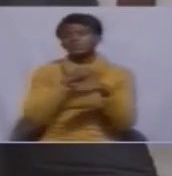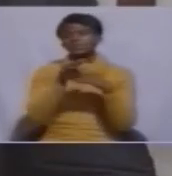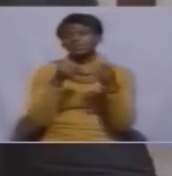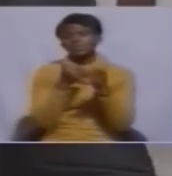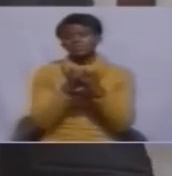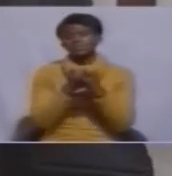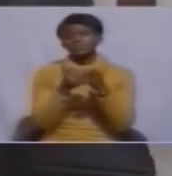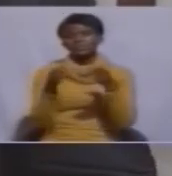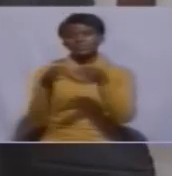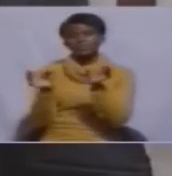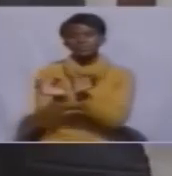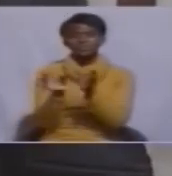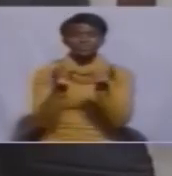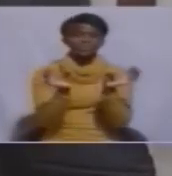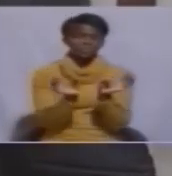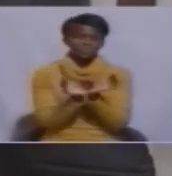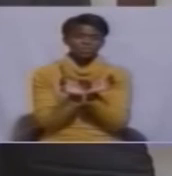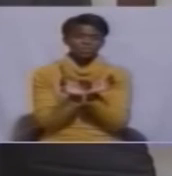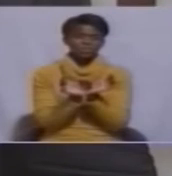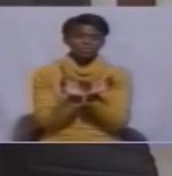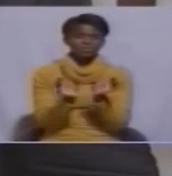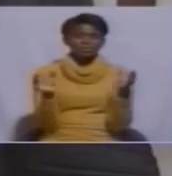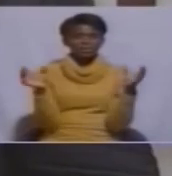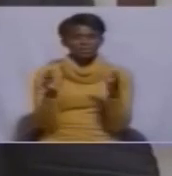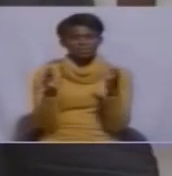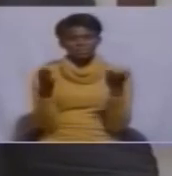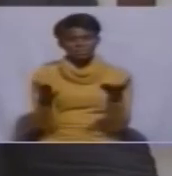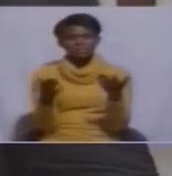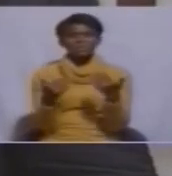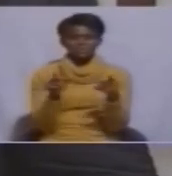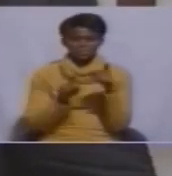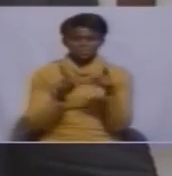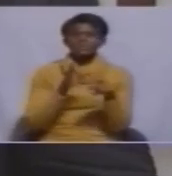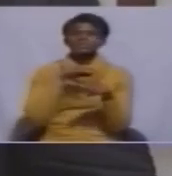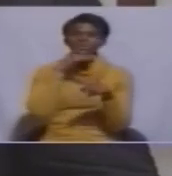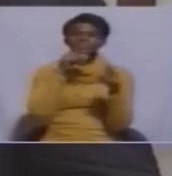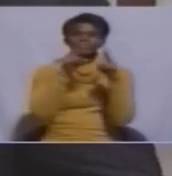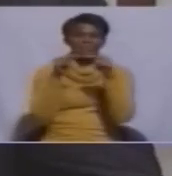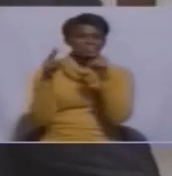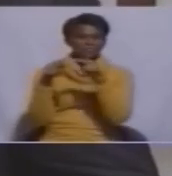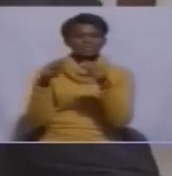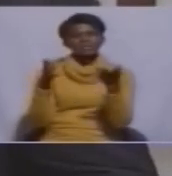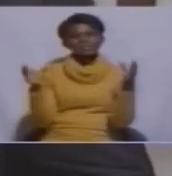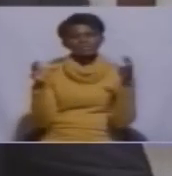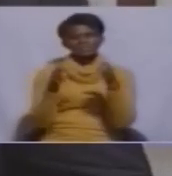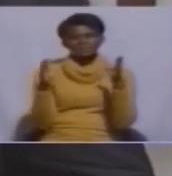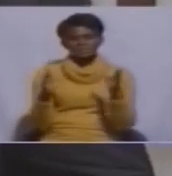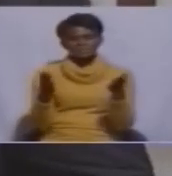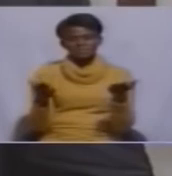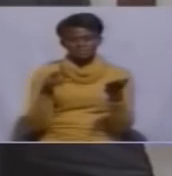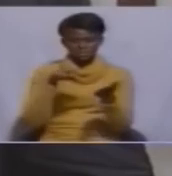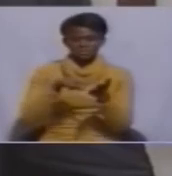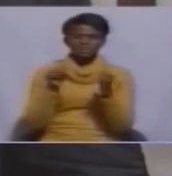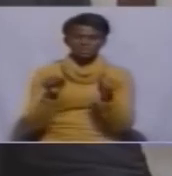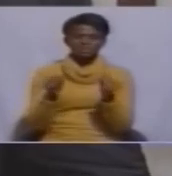the constituencies, say for all the councils? Do we have enough people in rural areas to stand as councillors who have got that